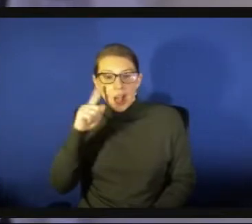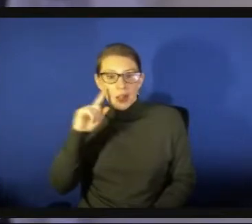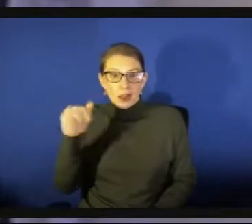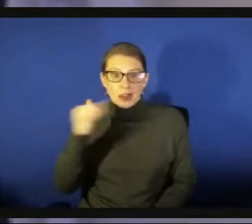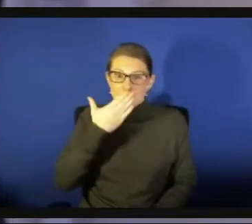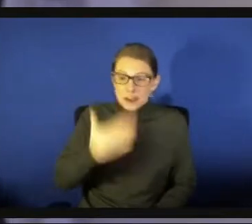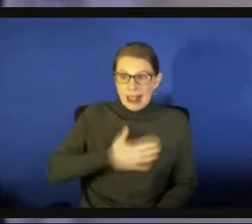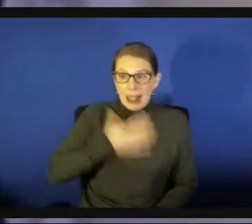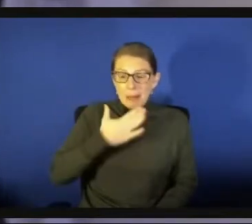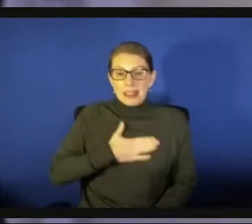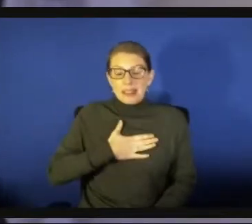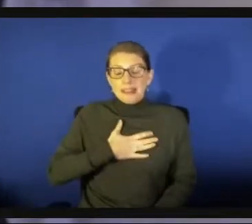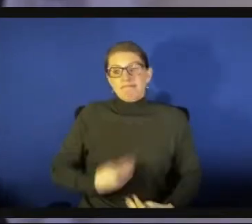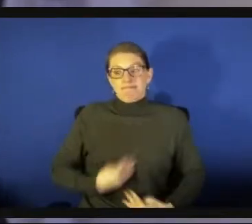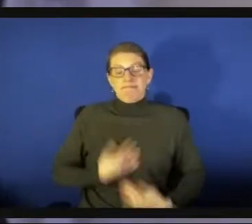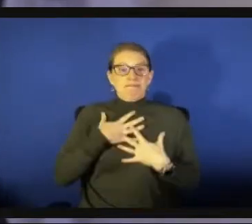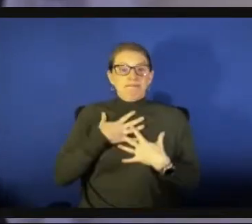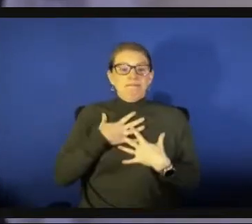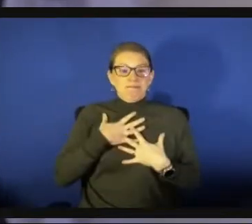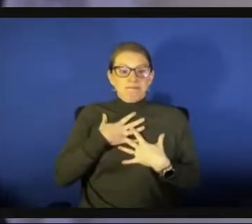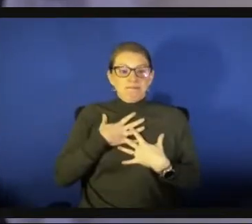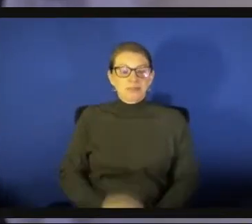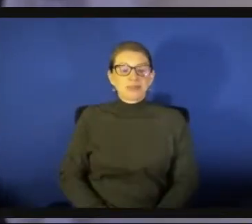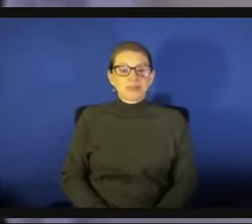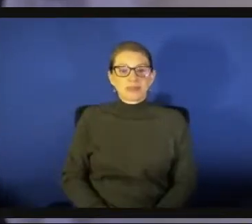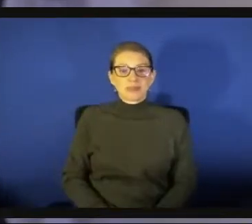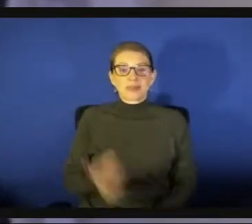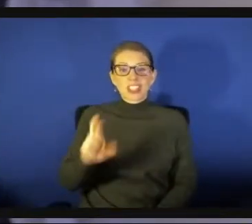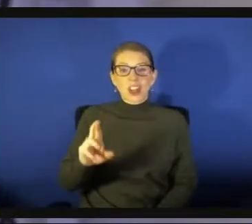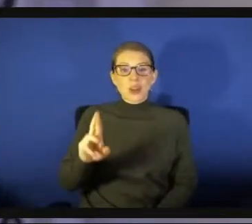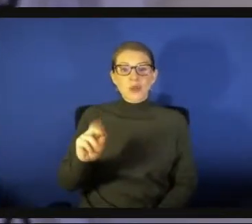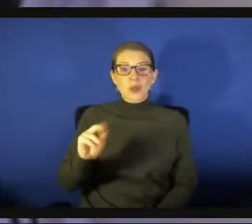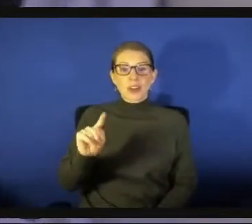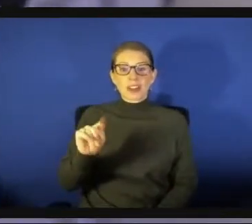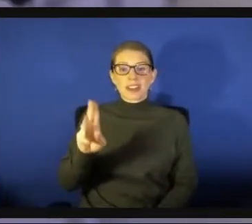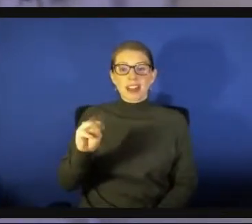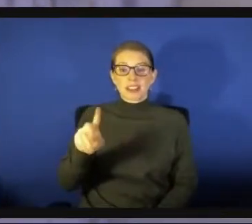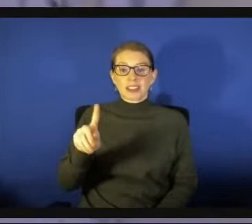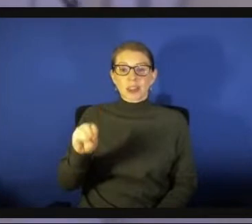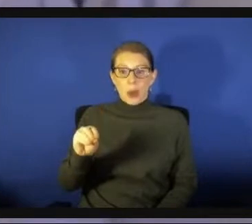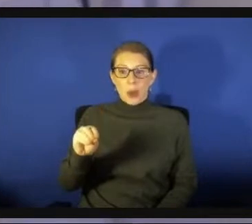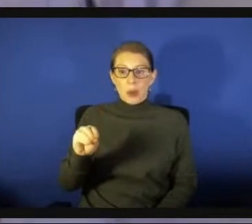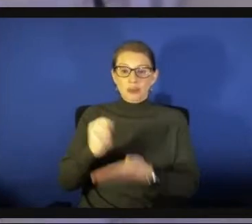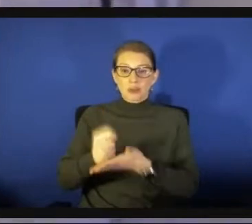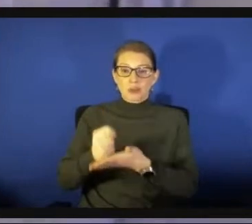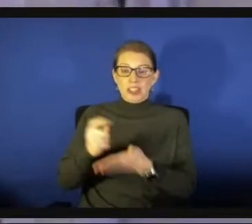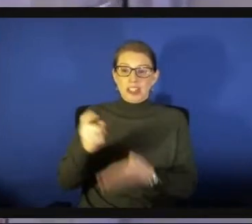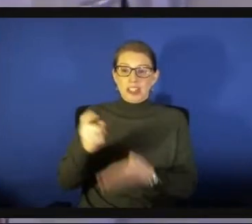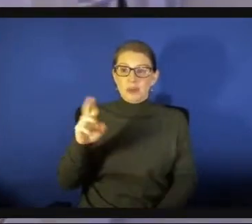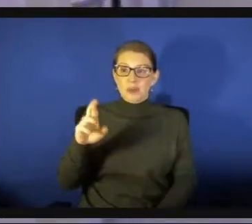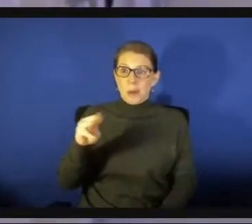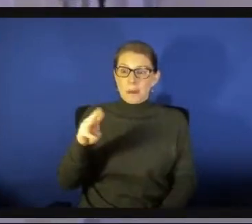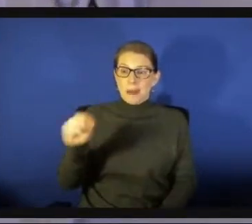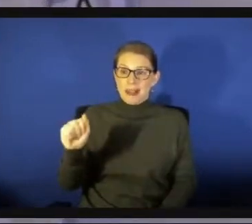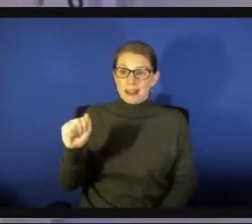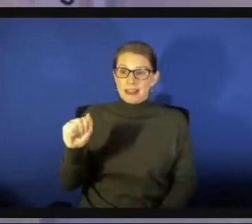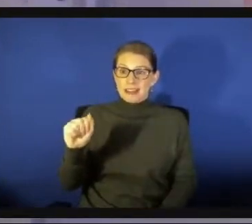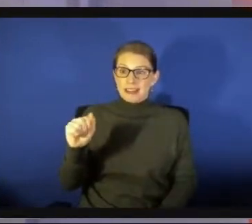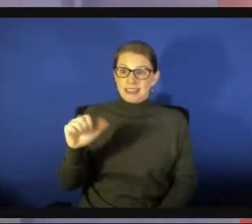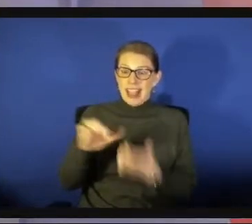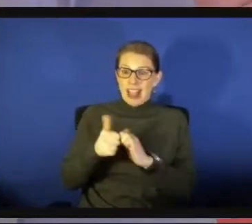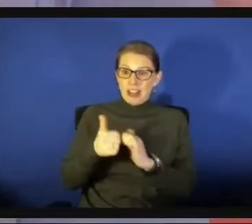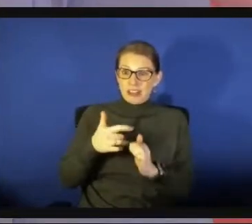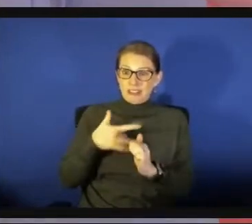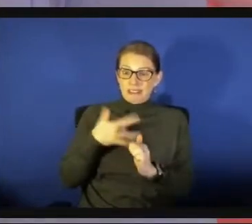joy. Dr. Rotondo actually treated Roma. How is it like to see him? So he was treating in